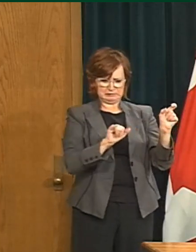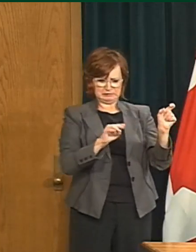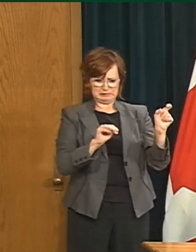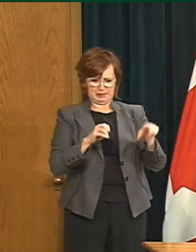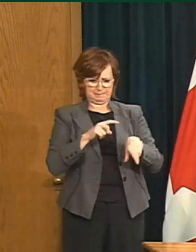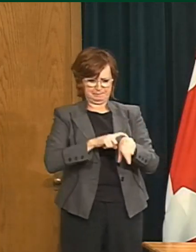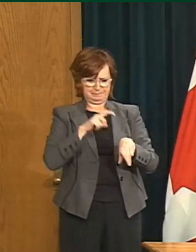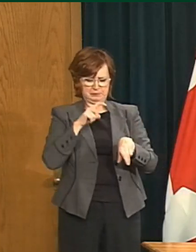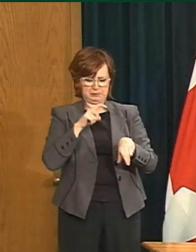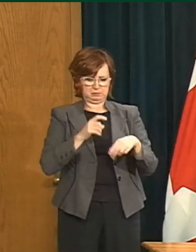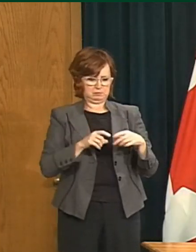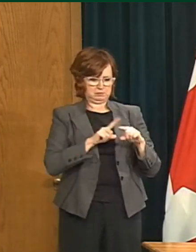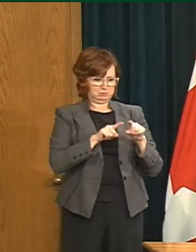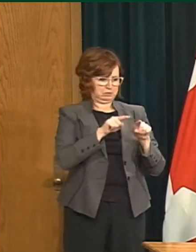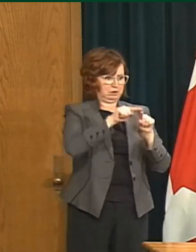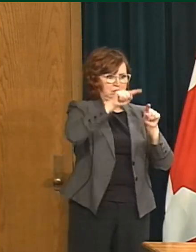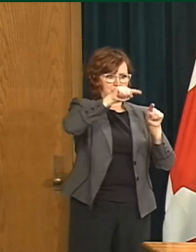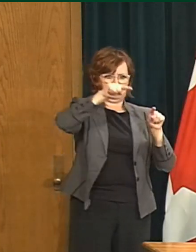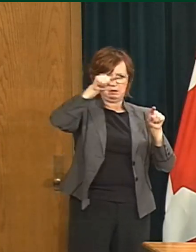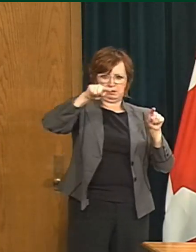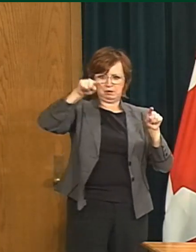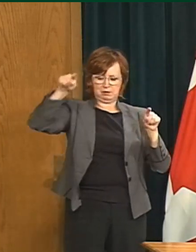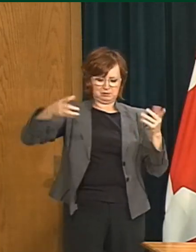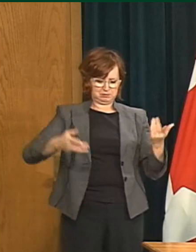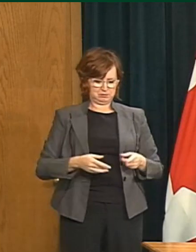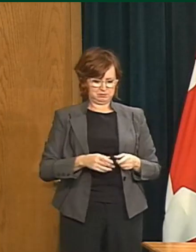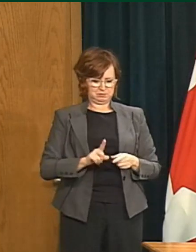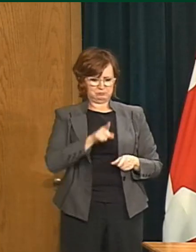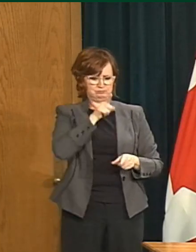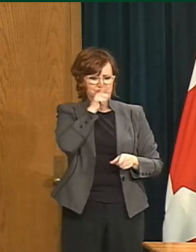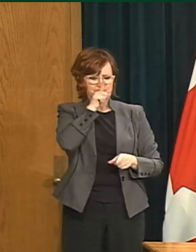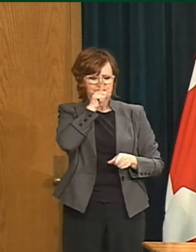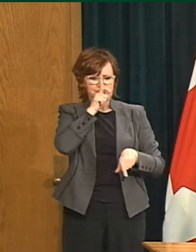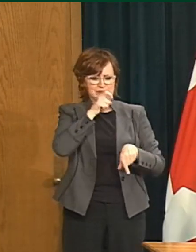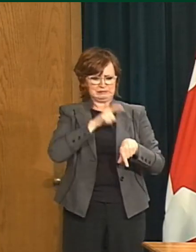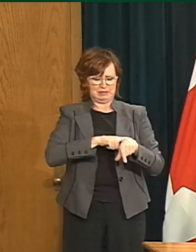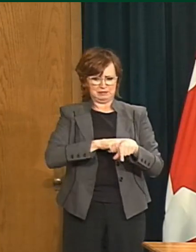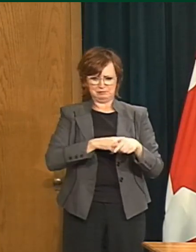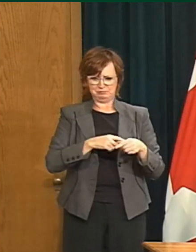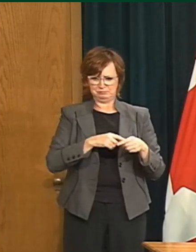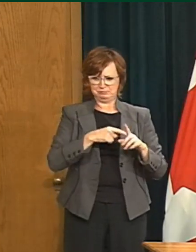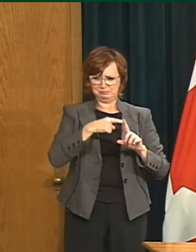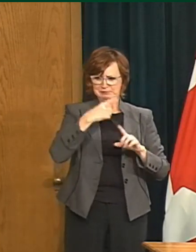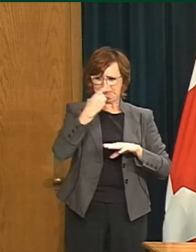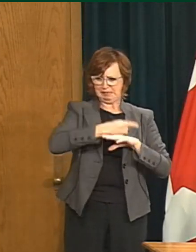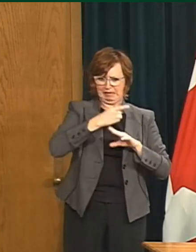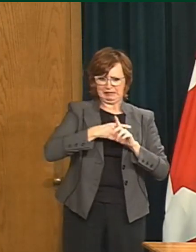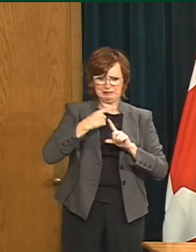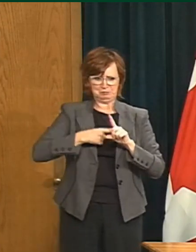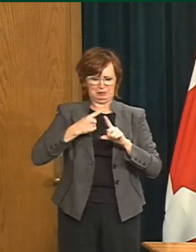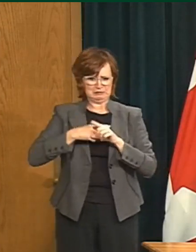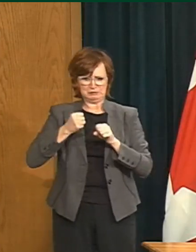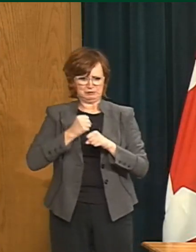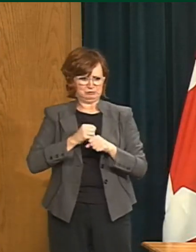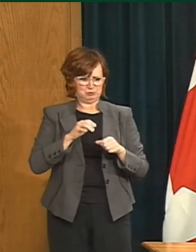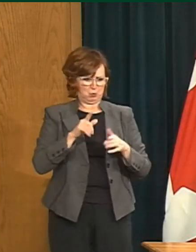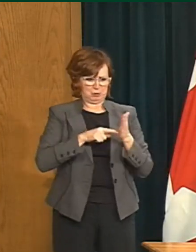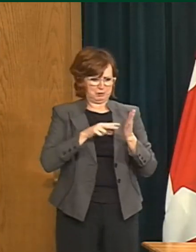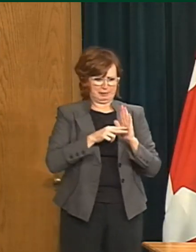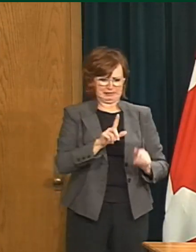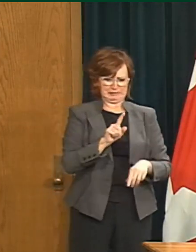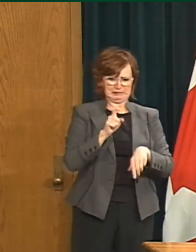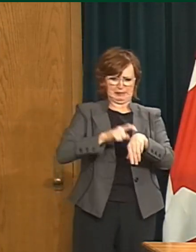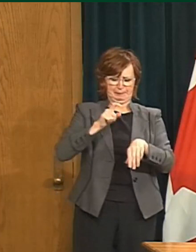the peak may happen? And if you do, why aren't you releasing it? I would say I do not, but it would be